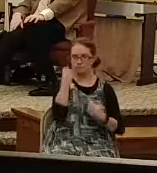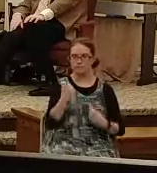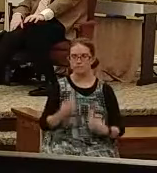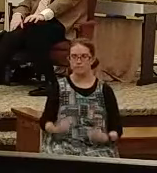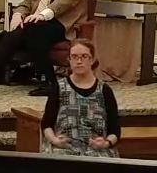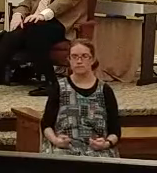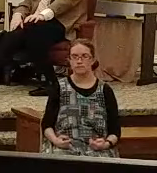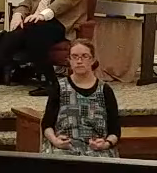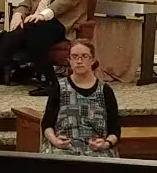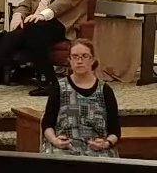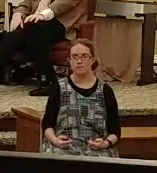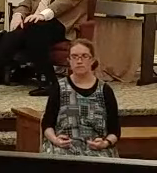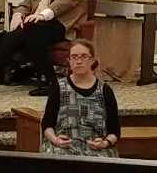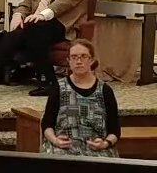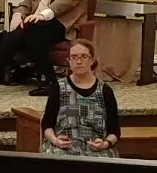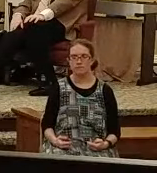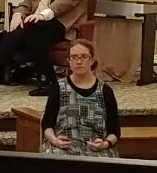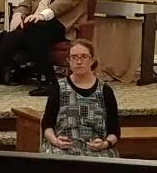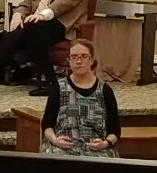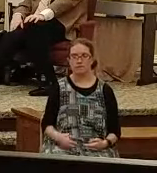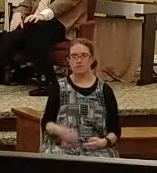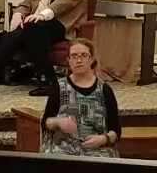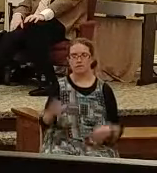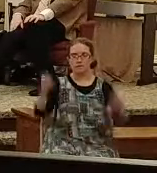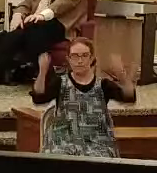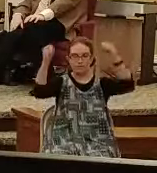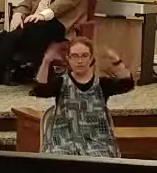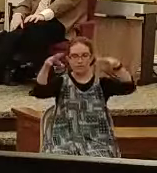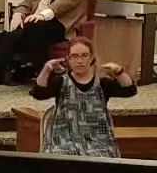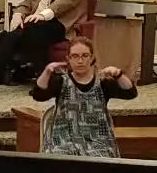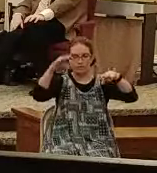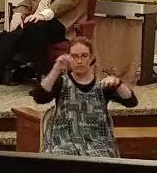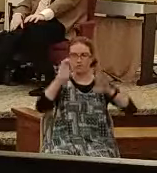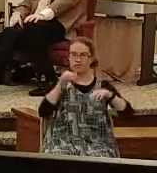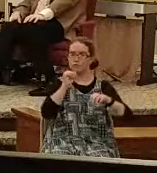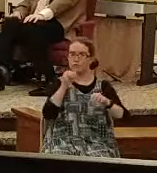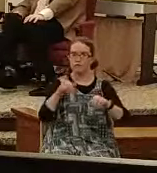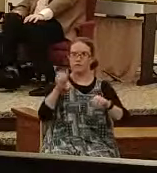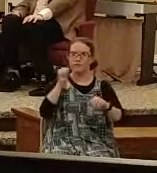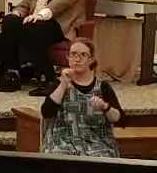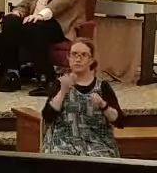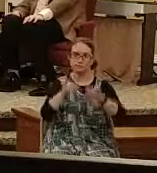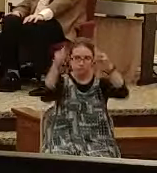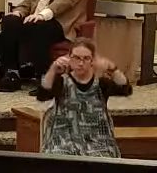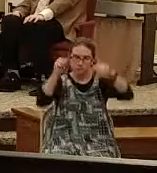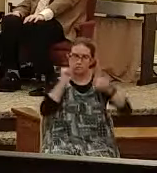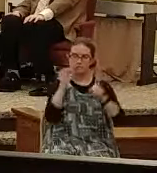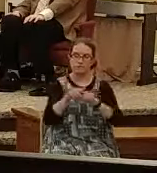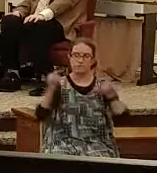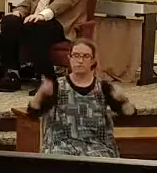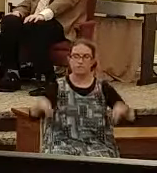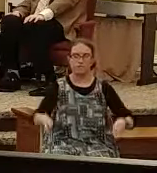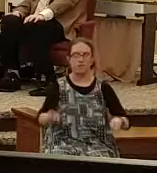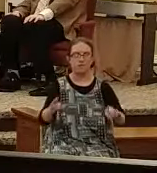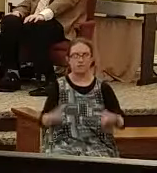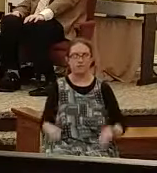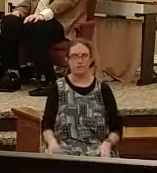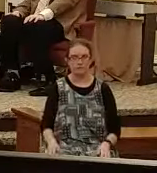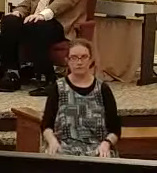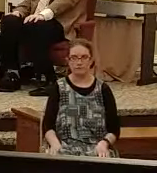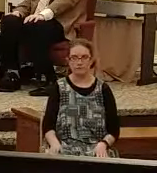Amen. We don't lose any brethren that way. We don't lose any sisters that way. That's right. Amen. All